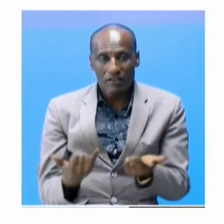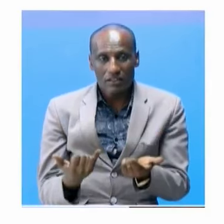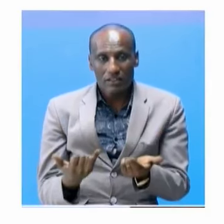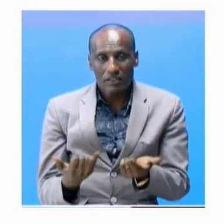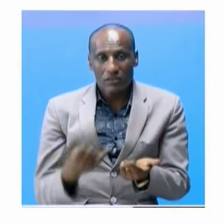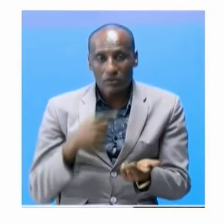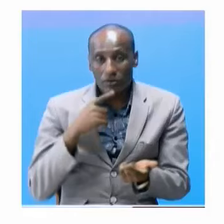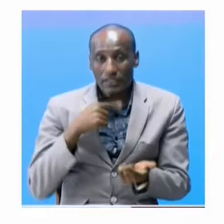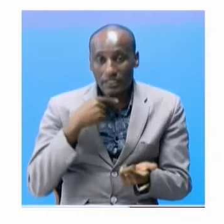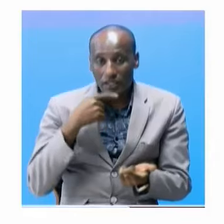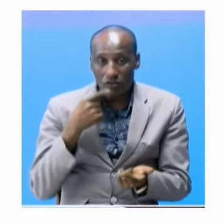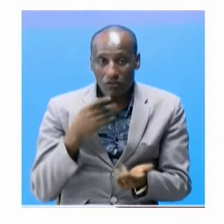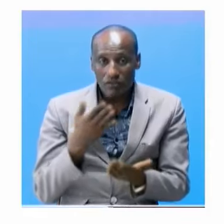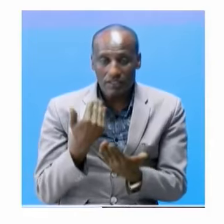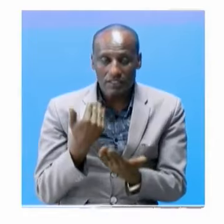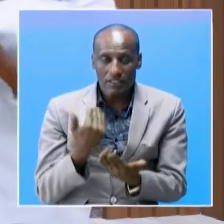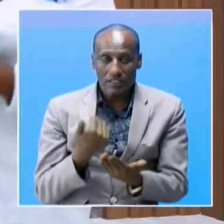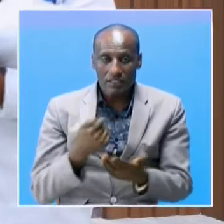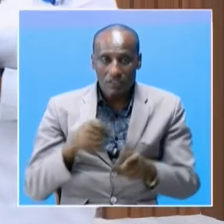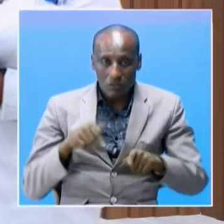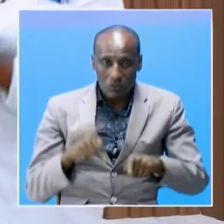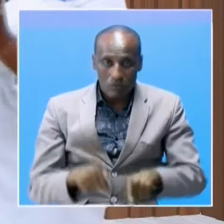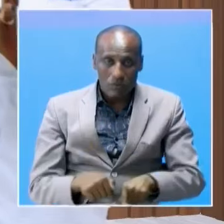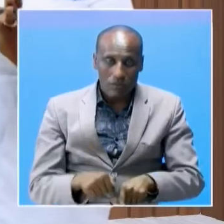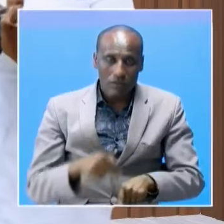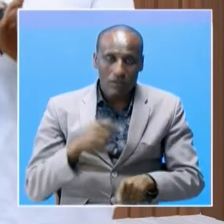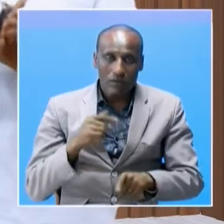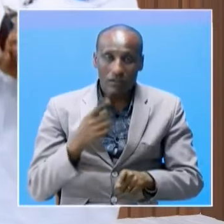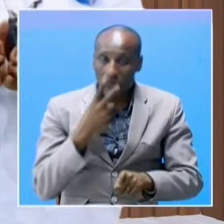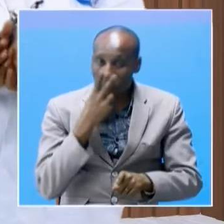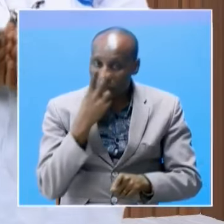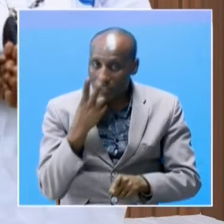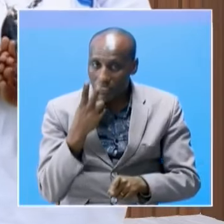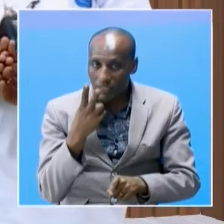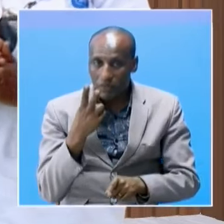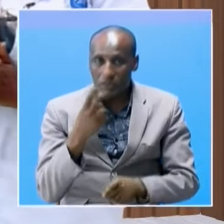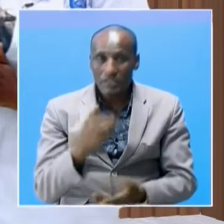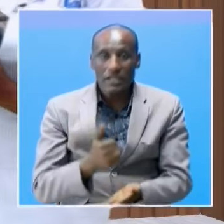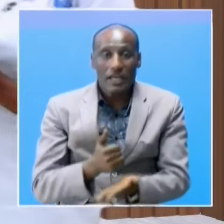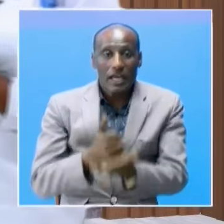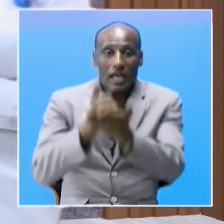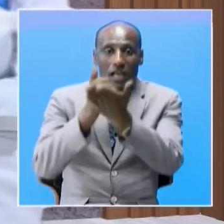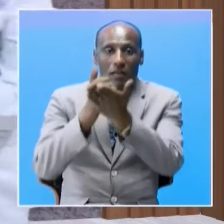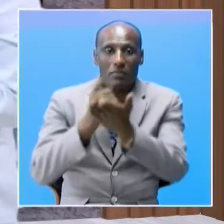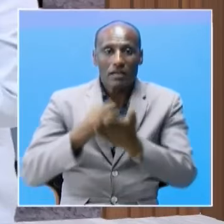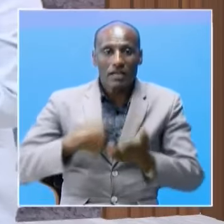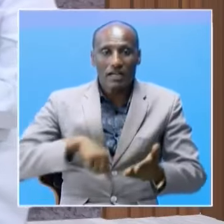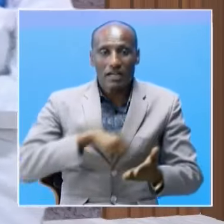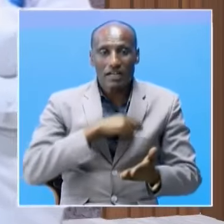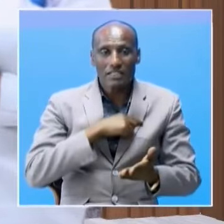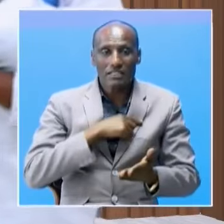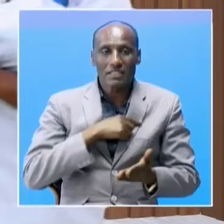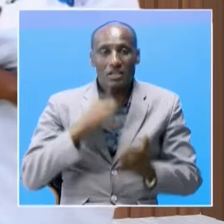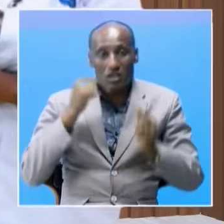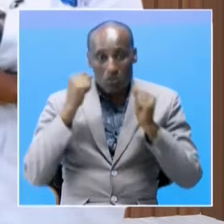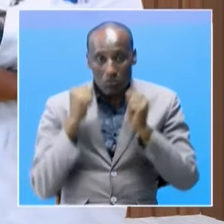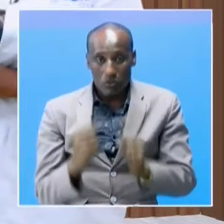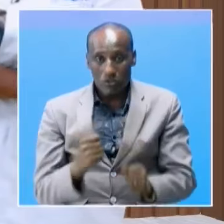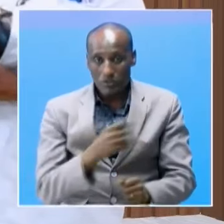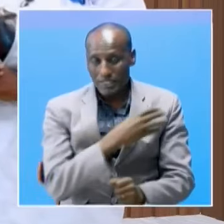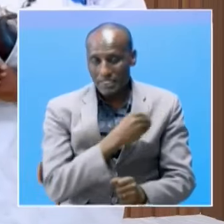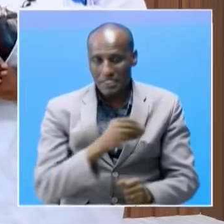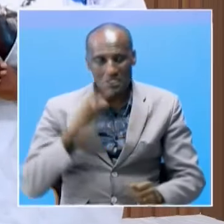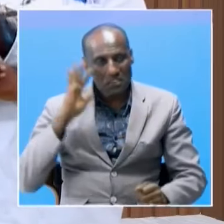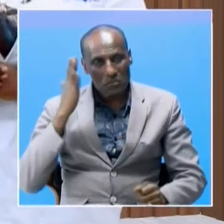tell you first? Today we are going to focus on those that can help us to express what? Possibility and